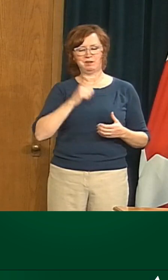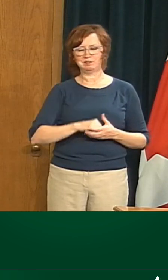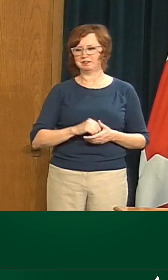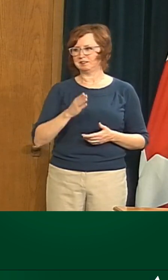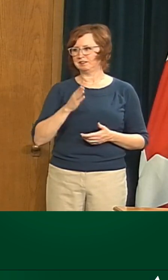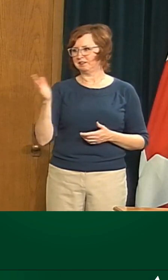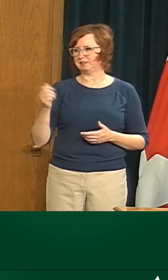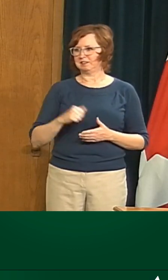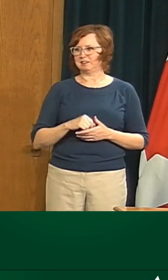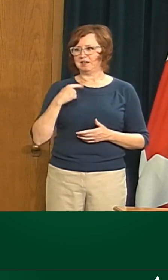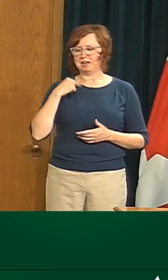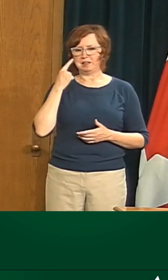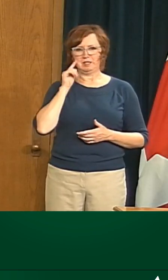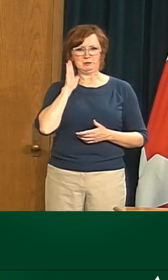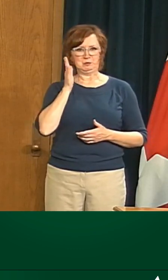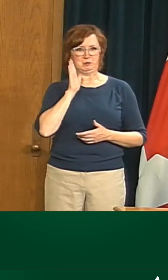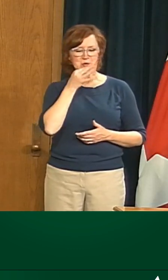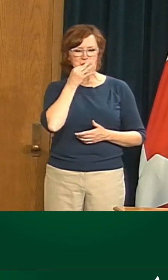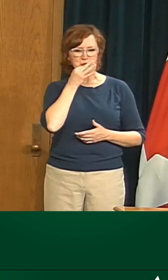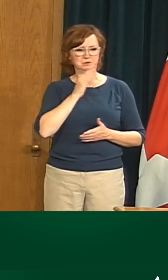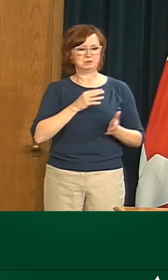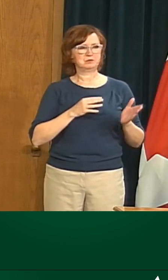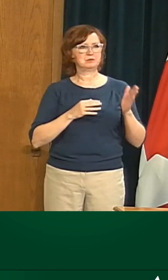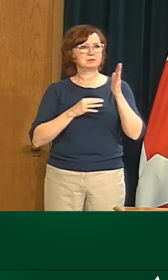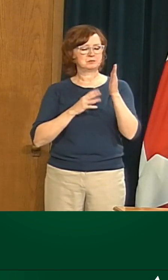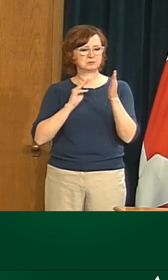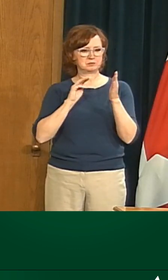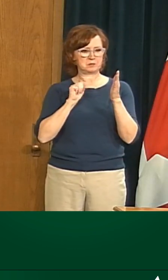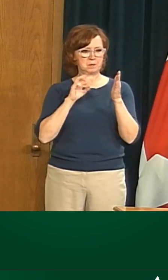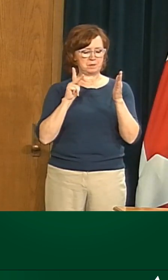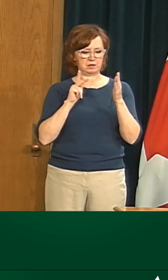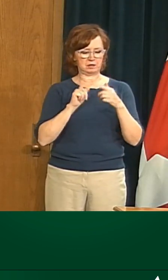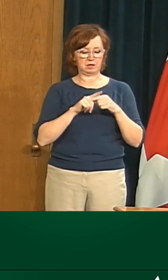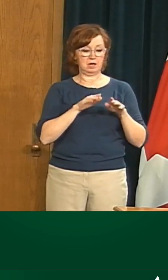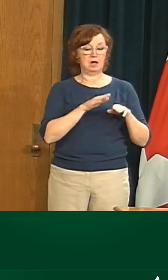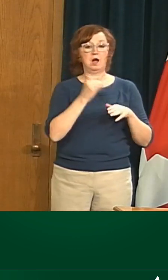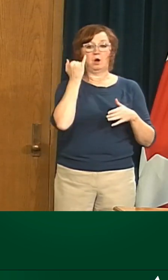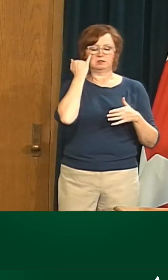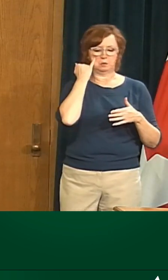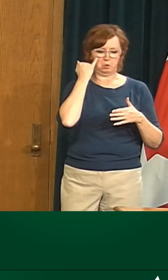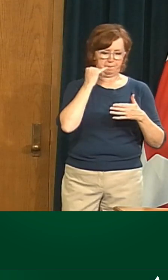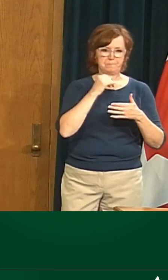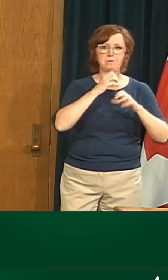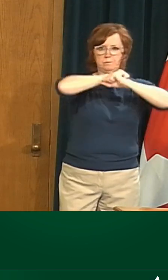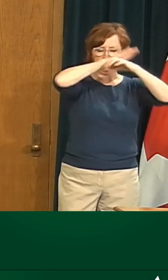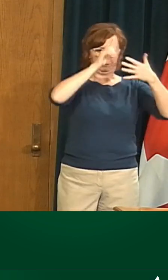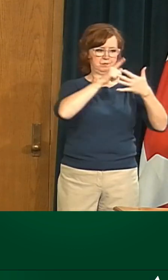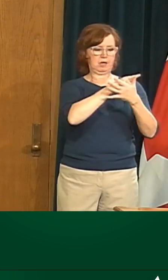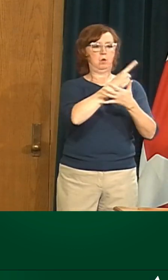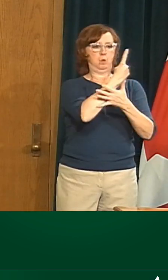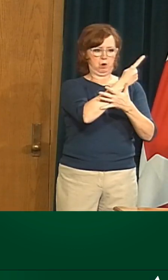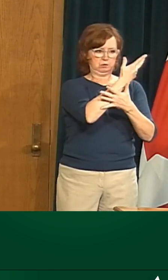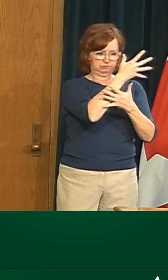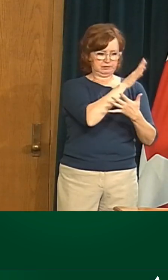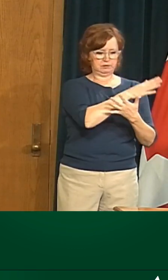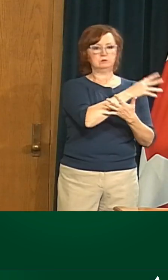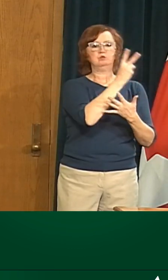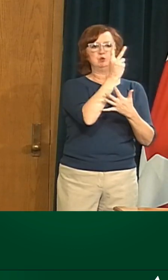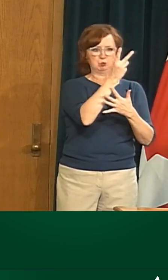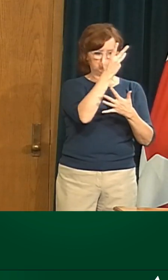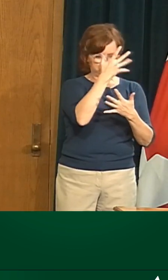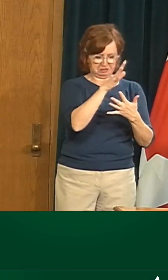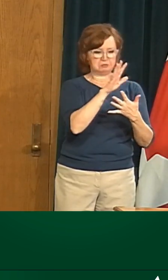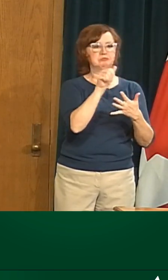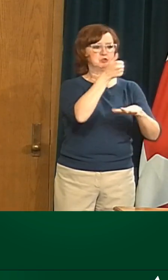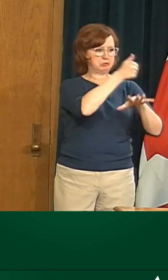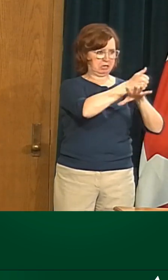Mark? Yes, if say phase 1 and 2 are in place and we see a spike in cases, do we go back to where